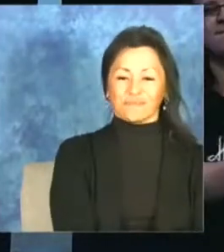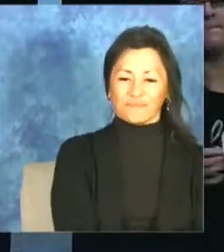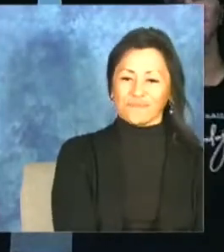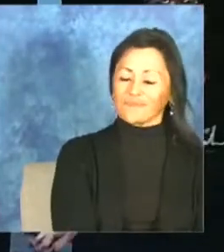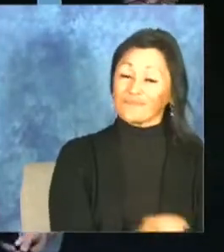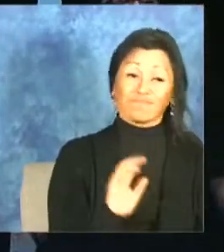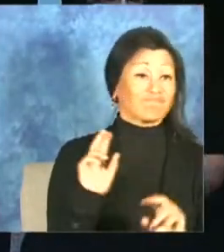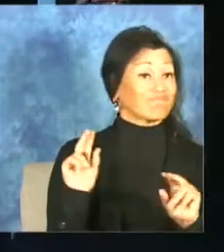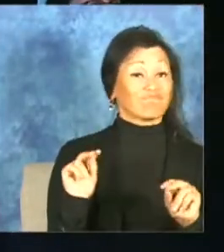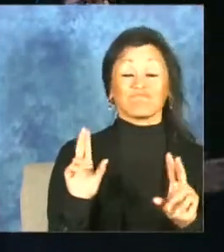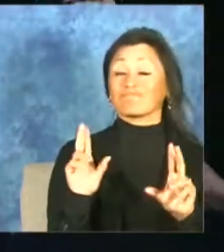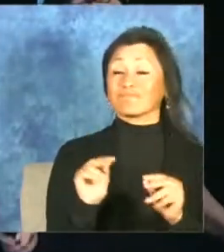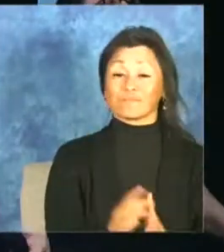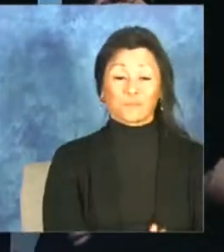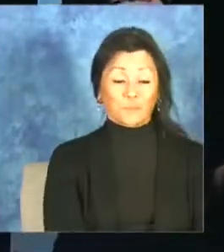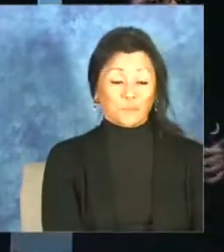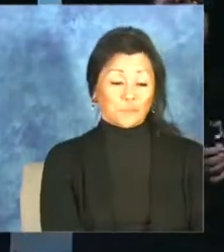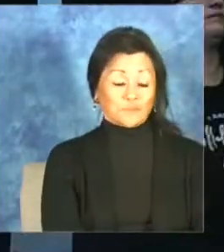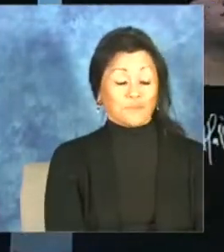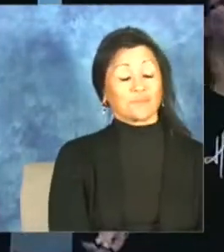No, no.